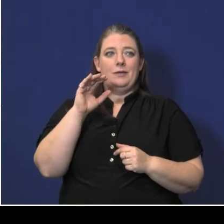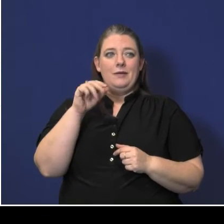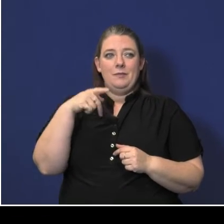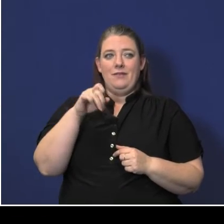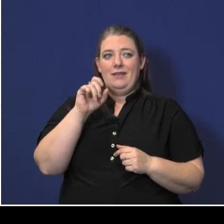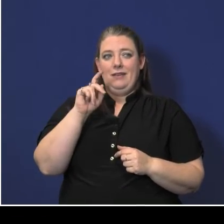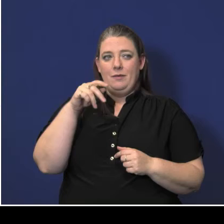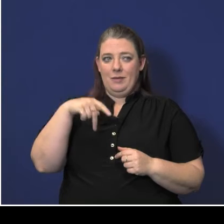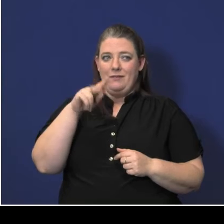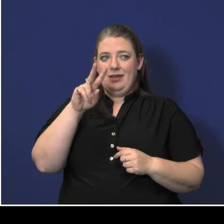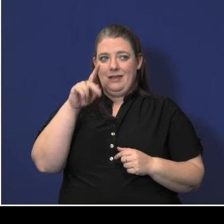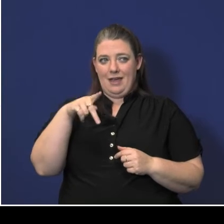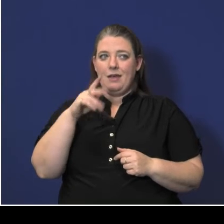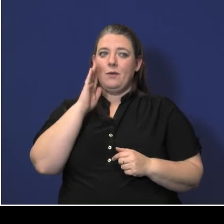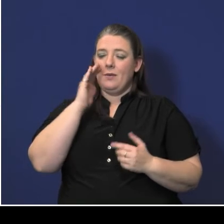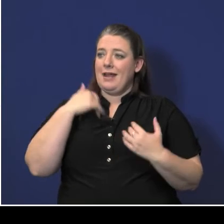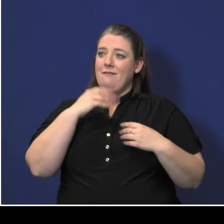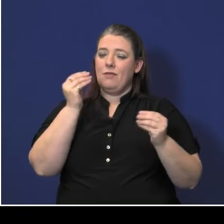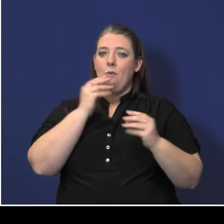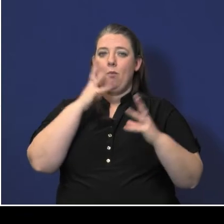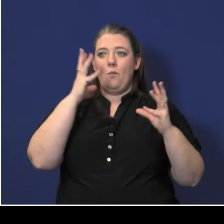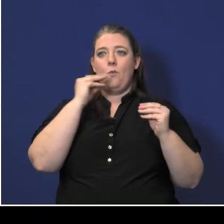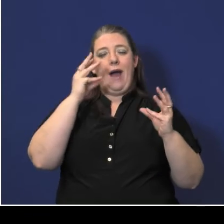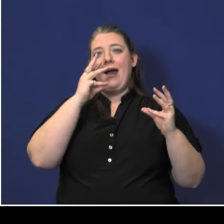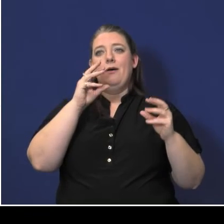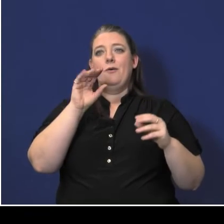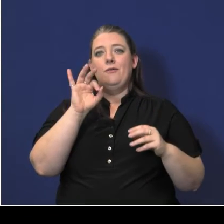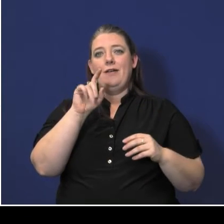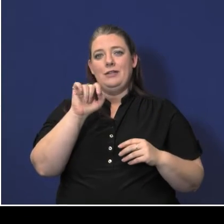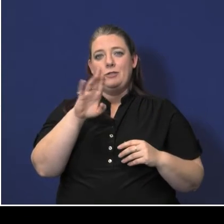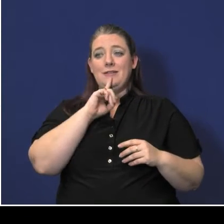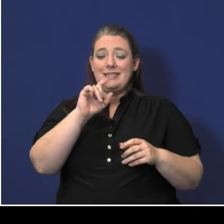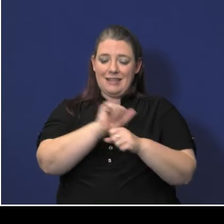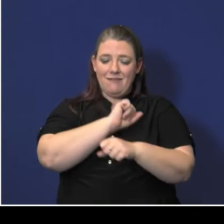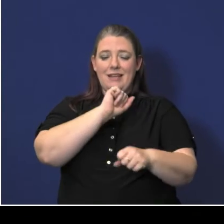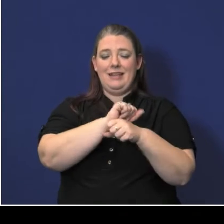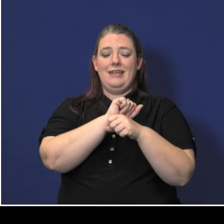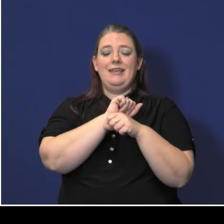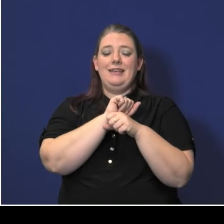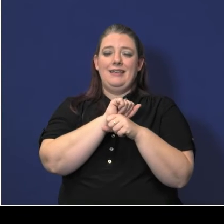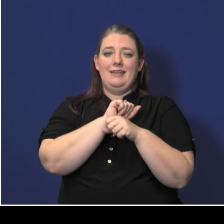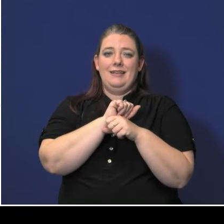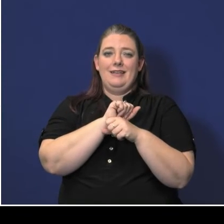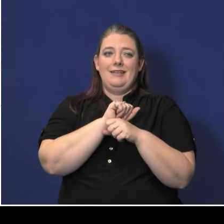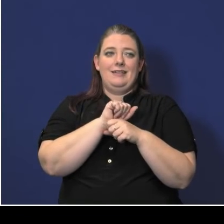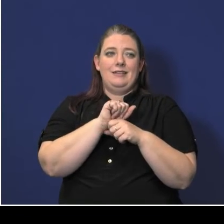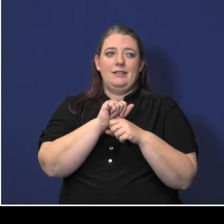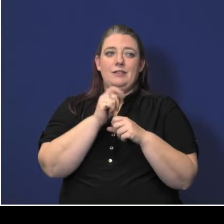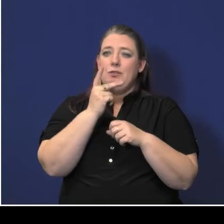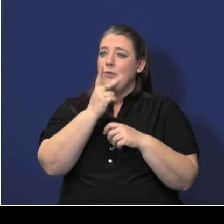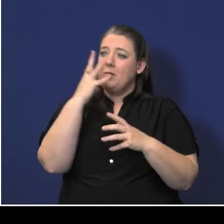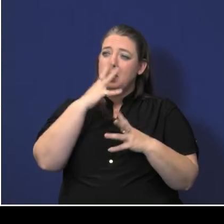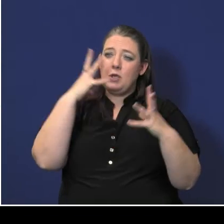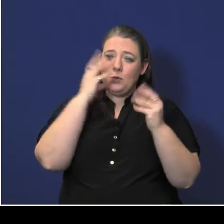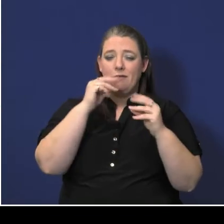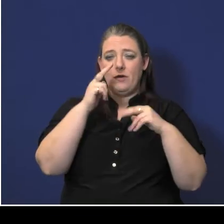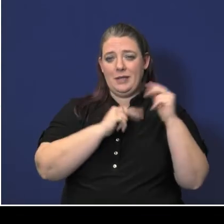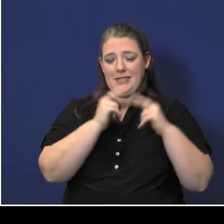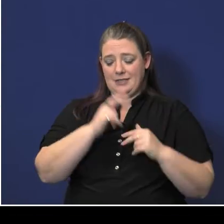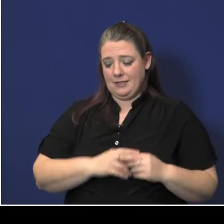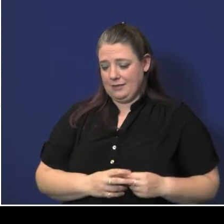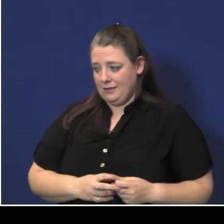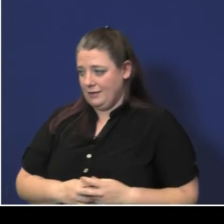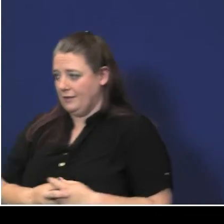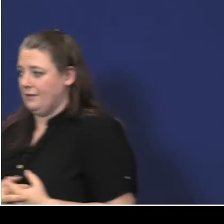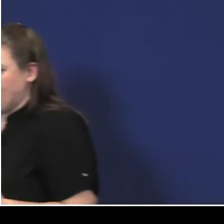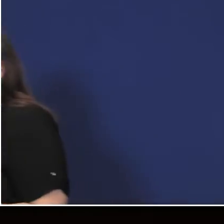we would definitely have the wow factor, and it is definitely 2 beautiful buildings. I have